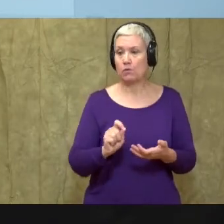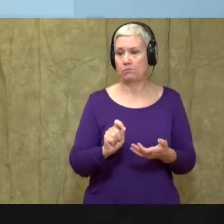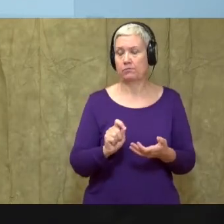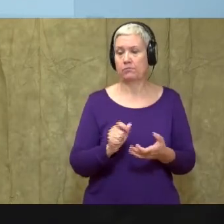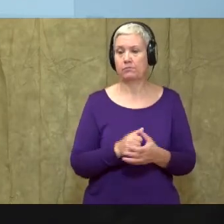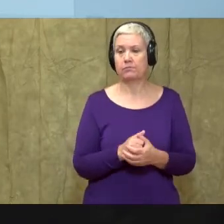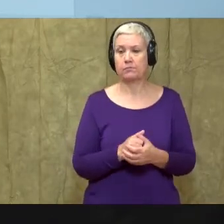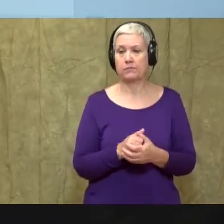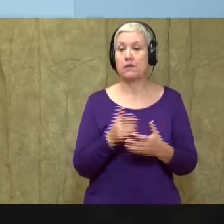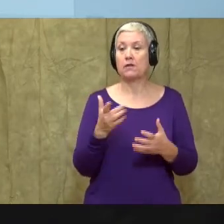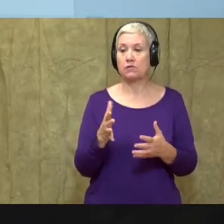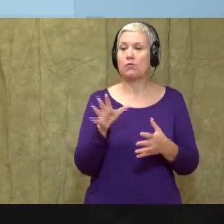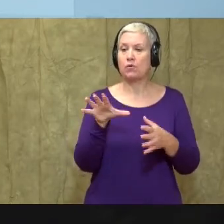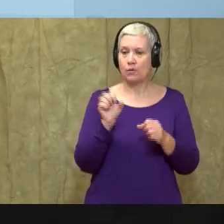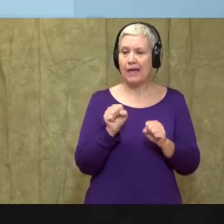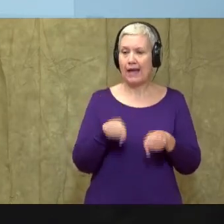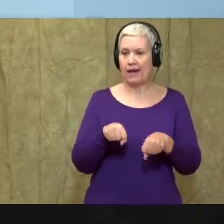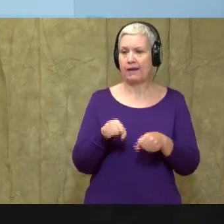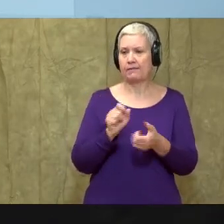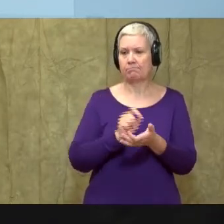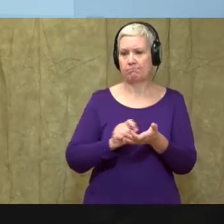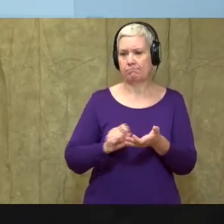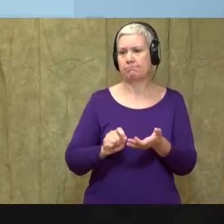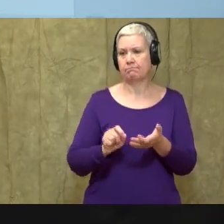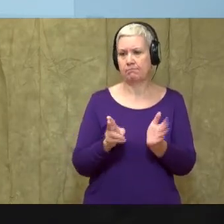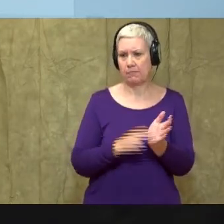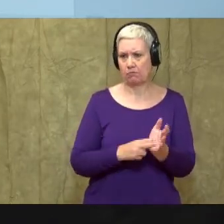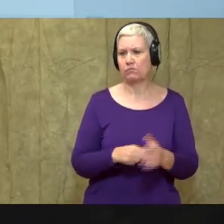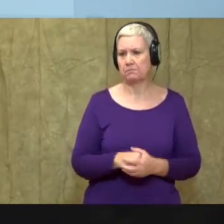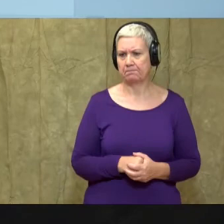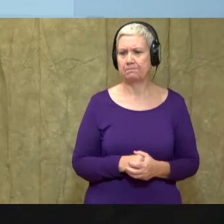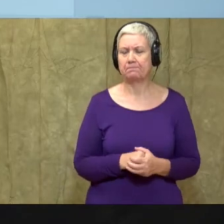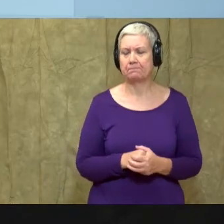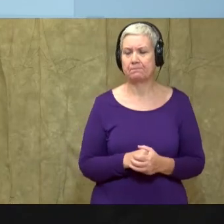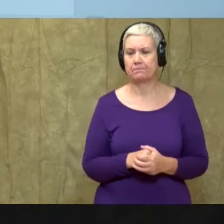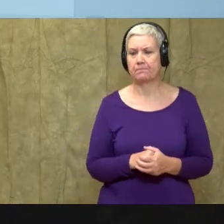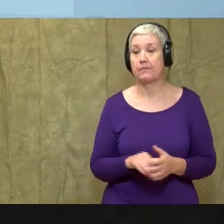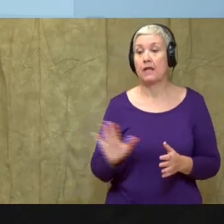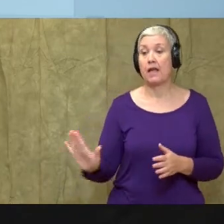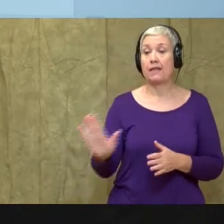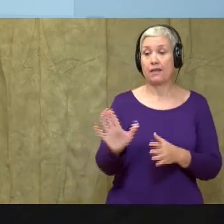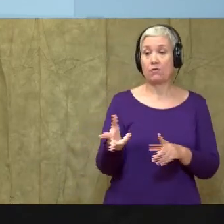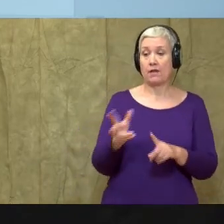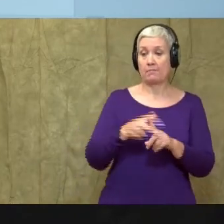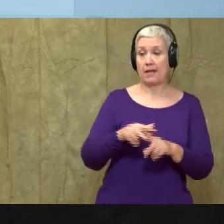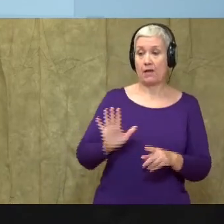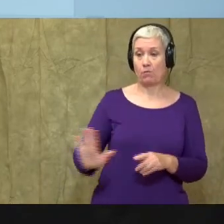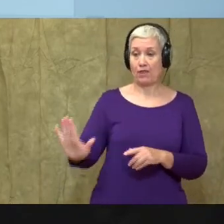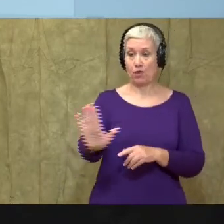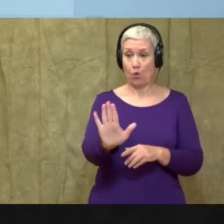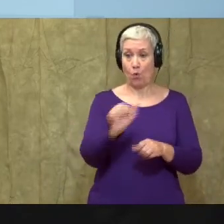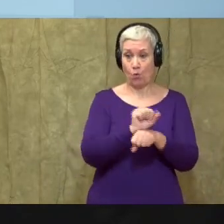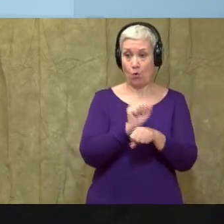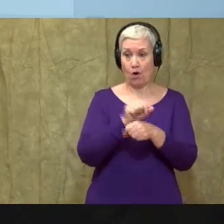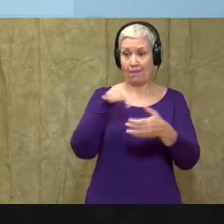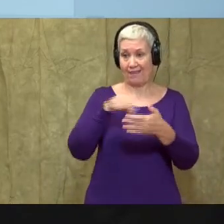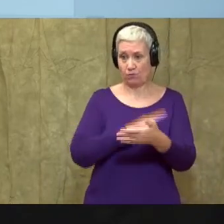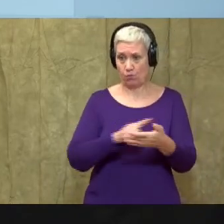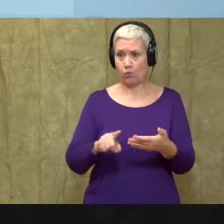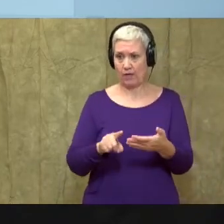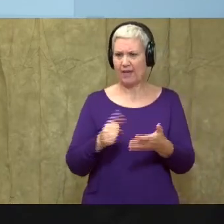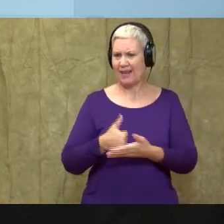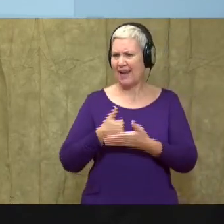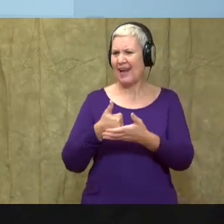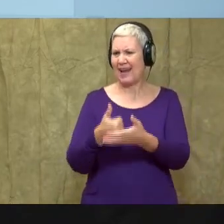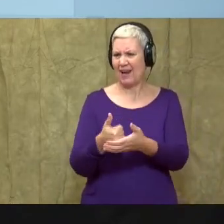something to take a few notes that you can use and you can apply in your work that you're doing this week, and to give you a little